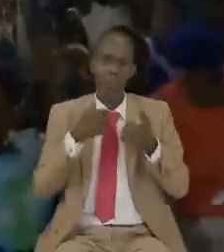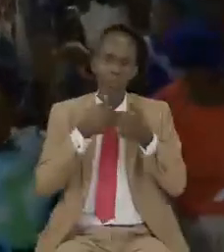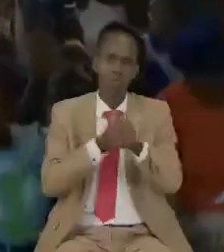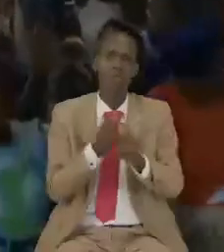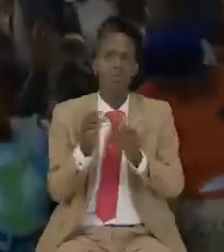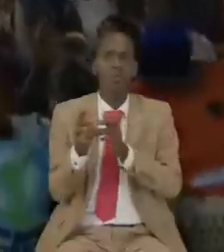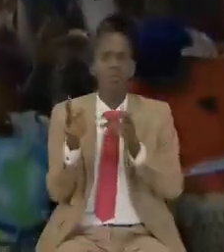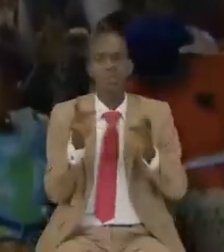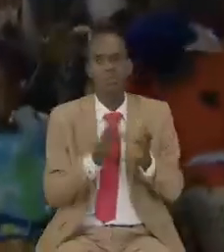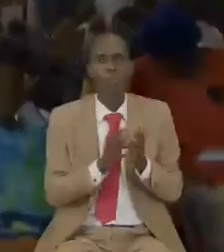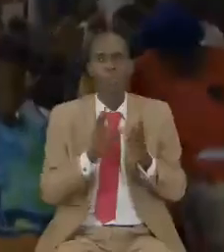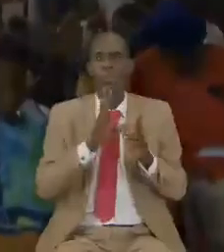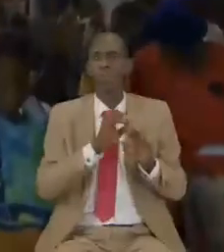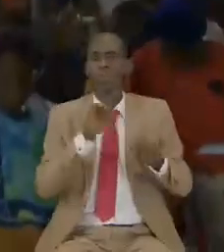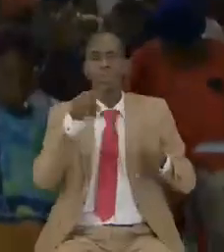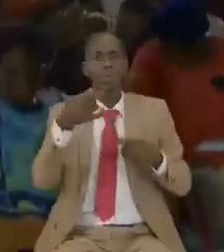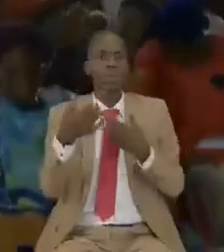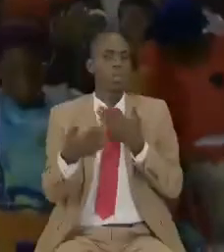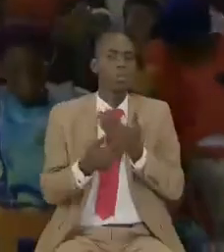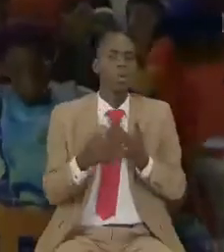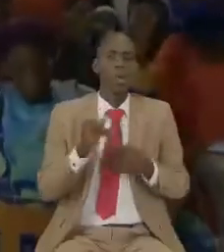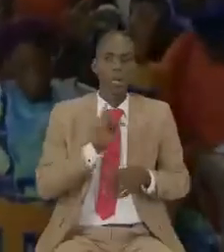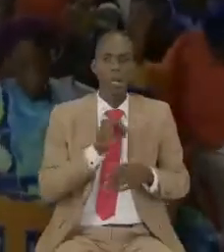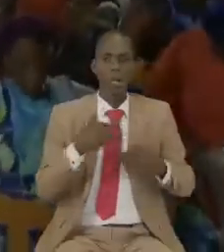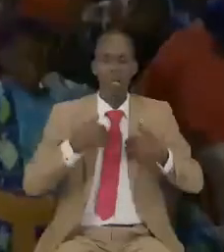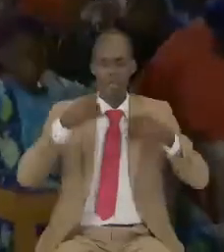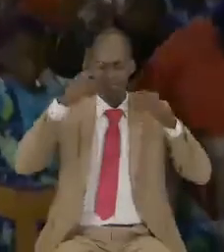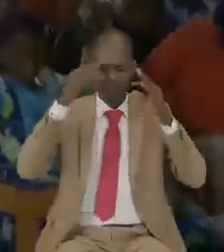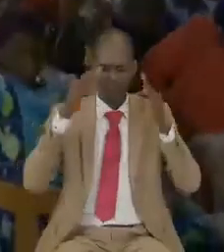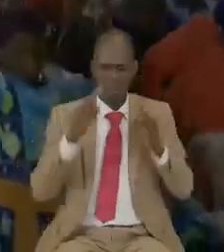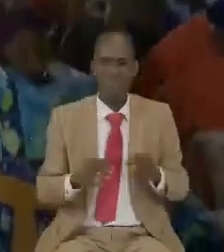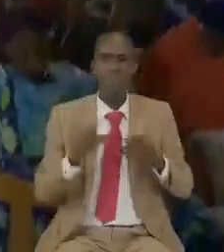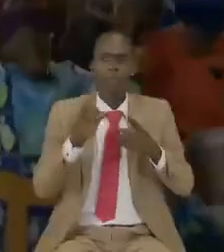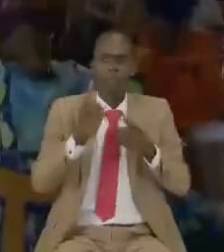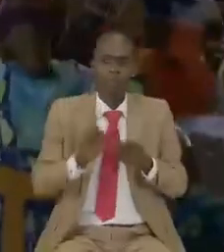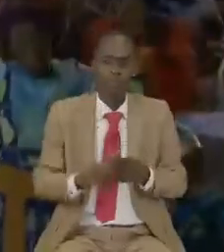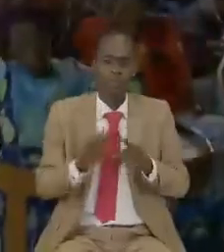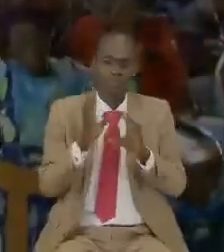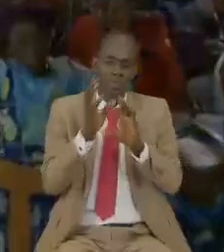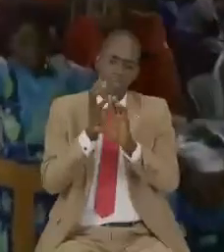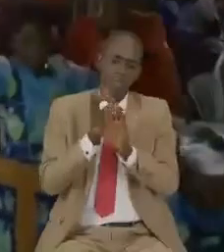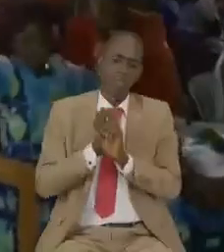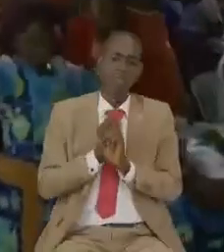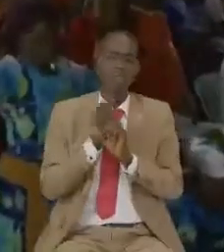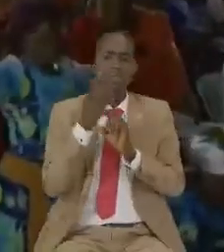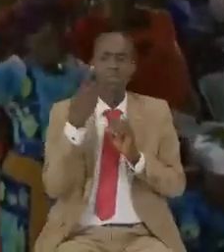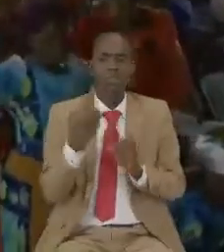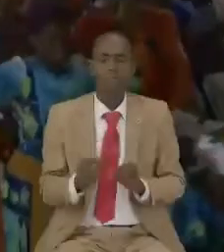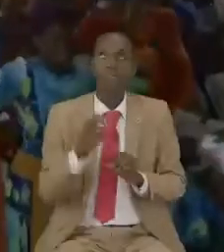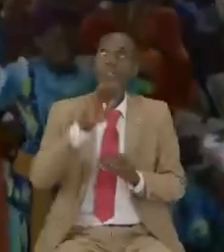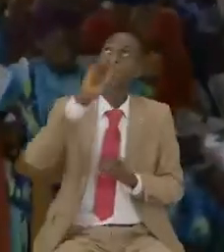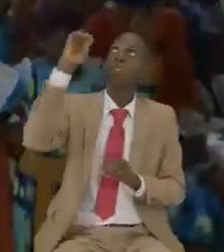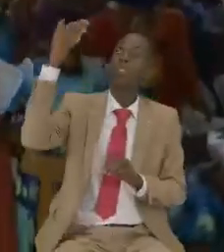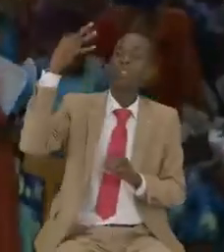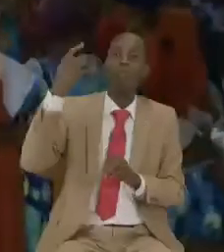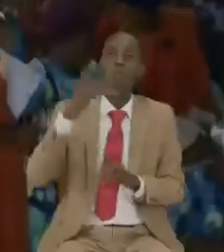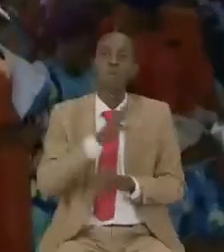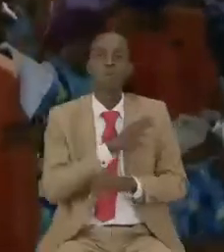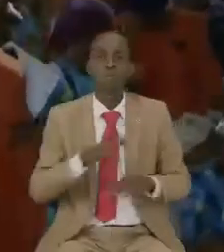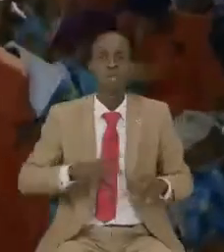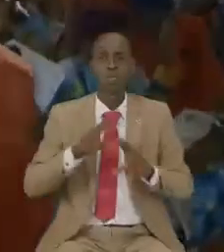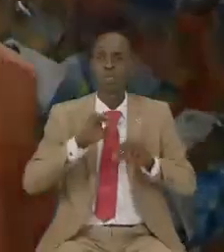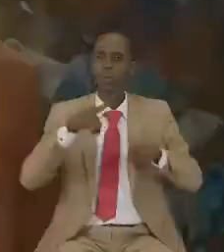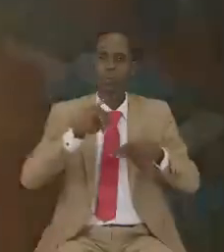back. No turning back. I've decided to receive the grace from Christ. No turning back.